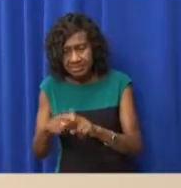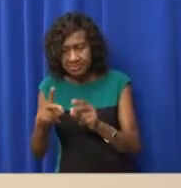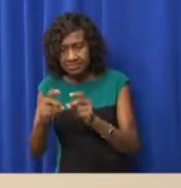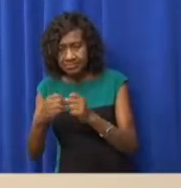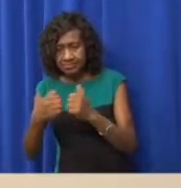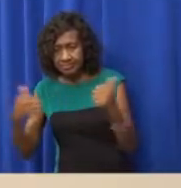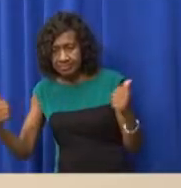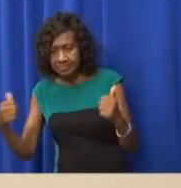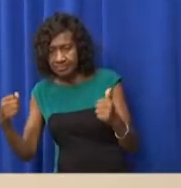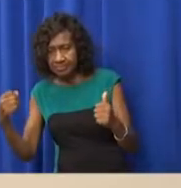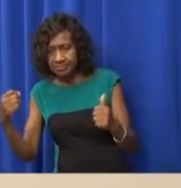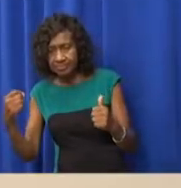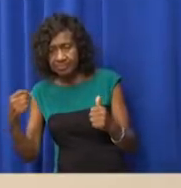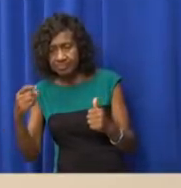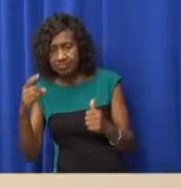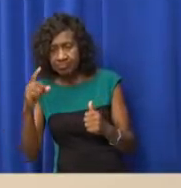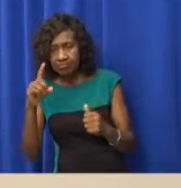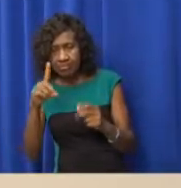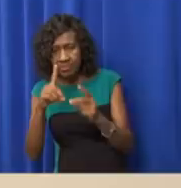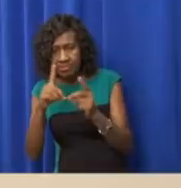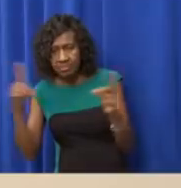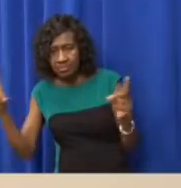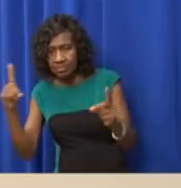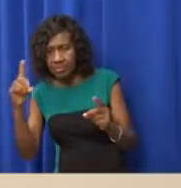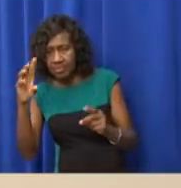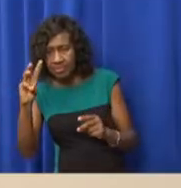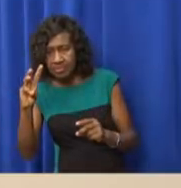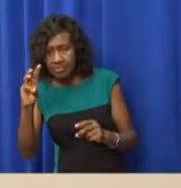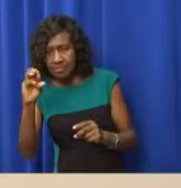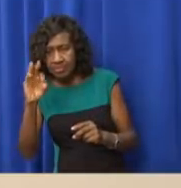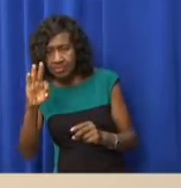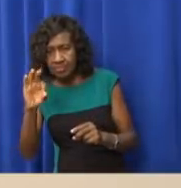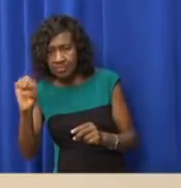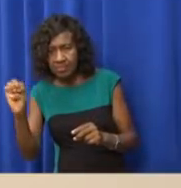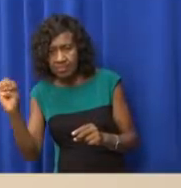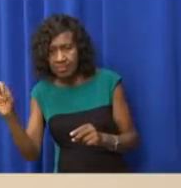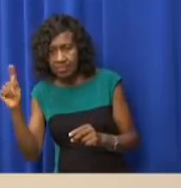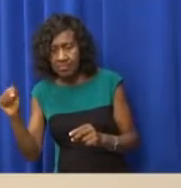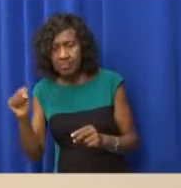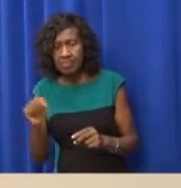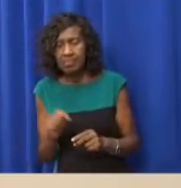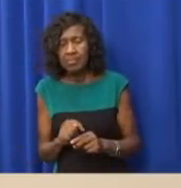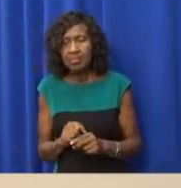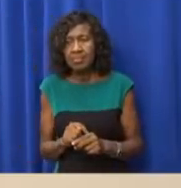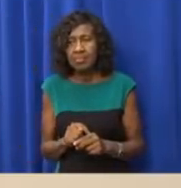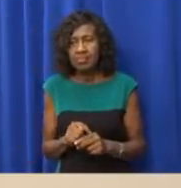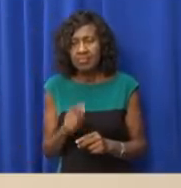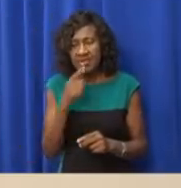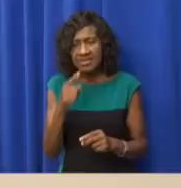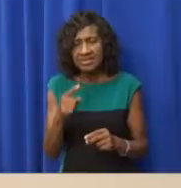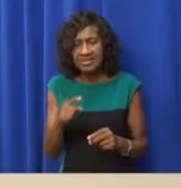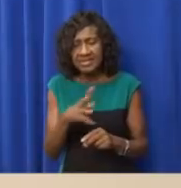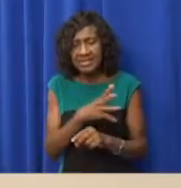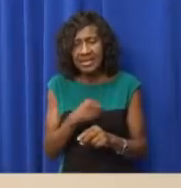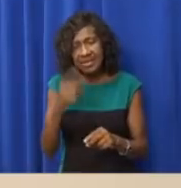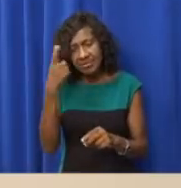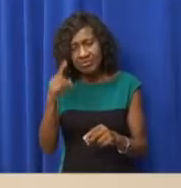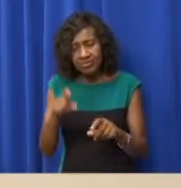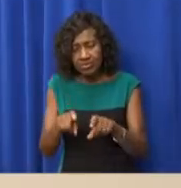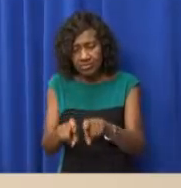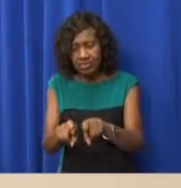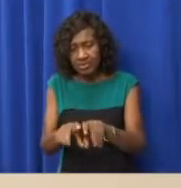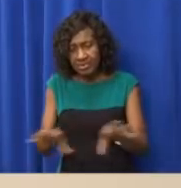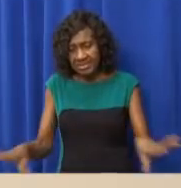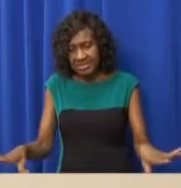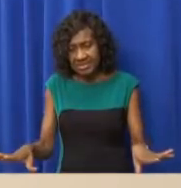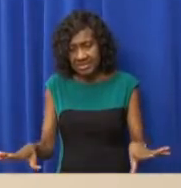matter of reconfiguring it to meet the 8-foot distance between tables and to ensure that